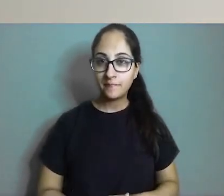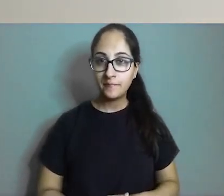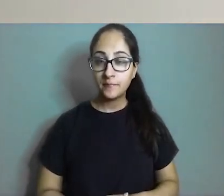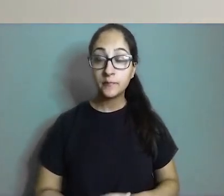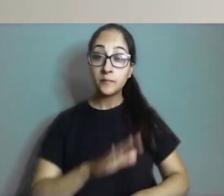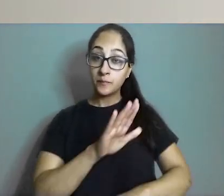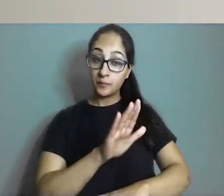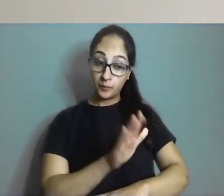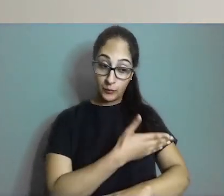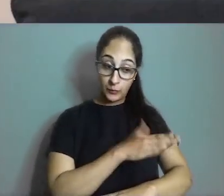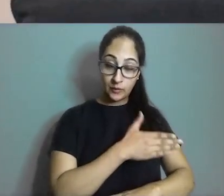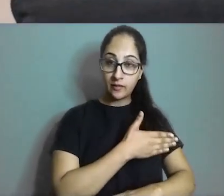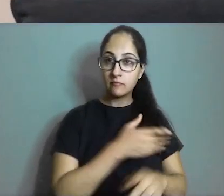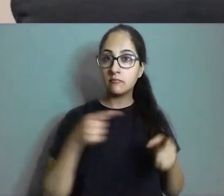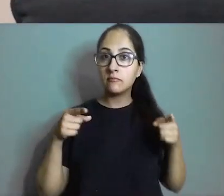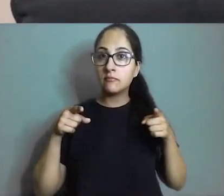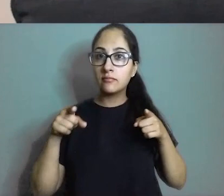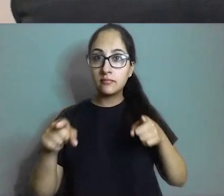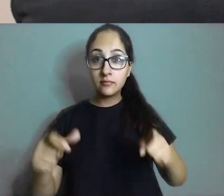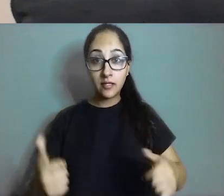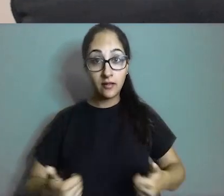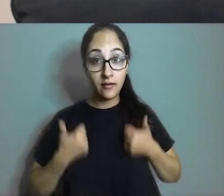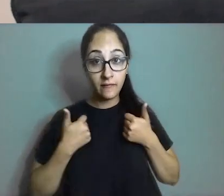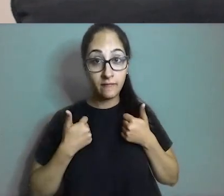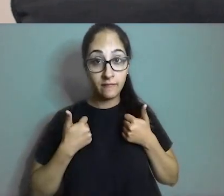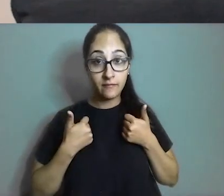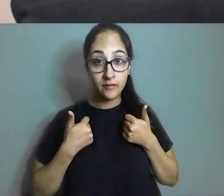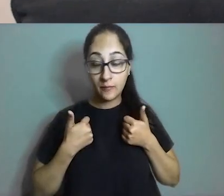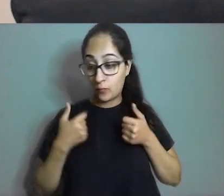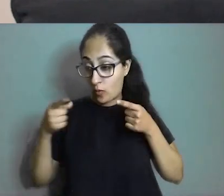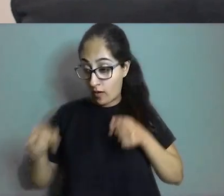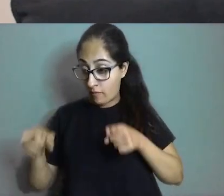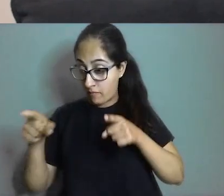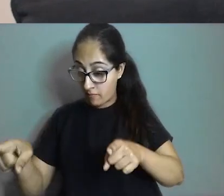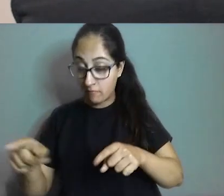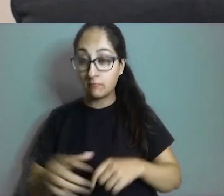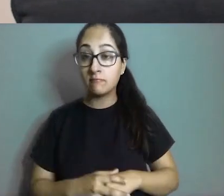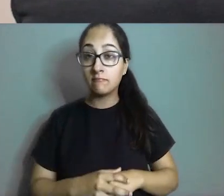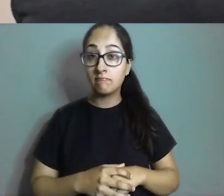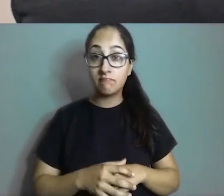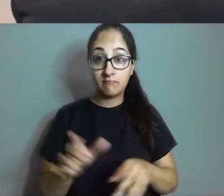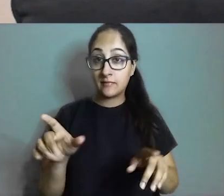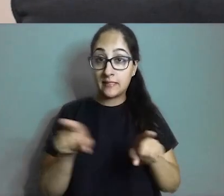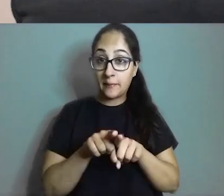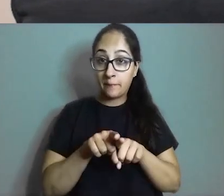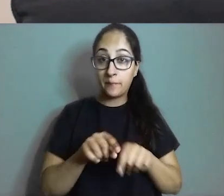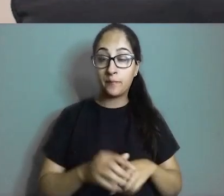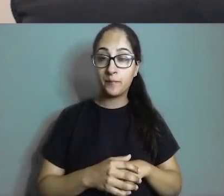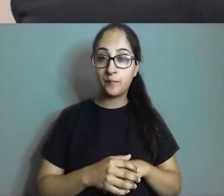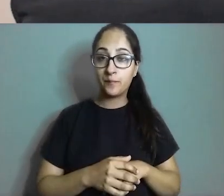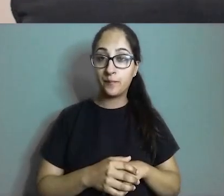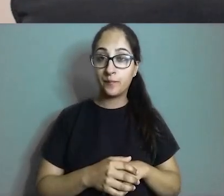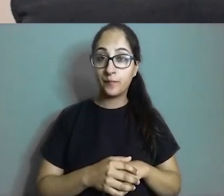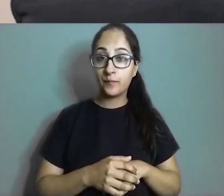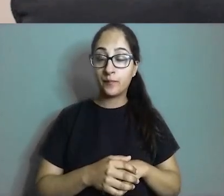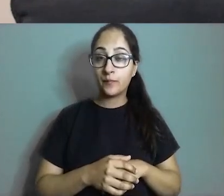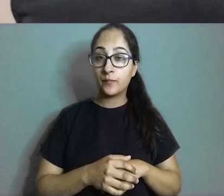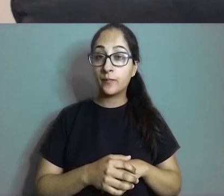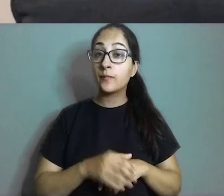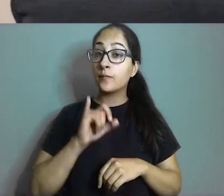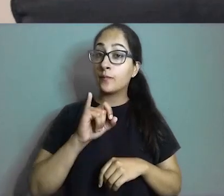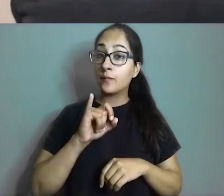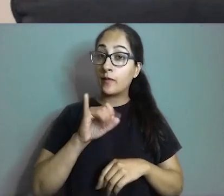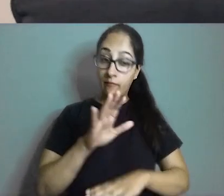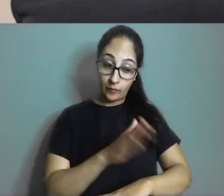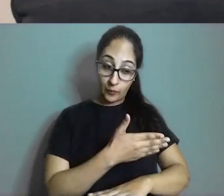is that like our soul knows. One of the biggest lessons I've learned is that music mimics life.